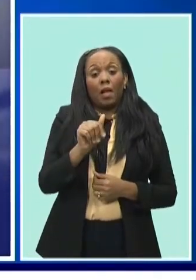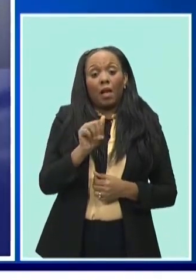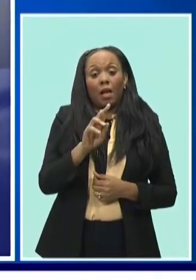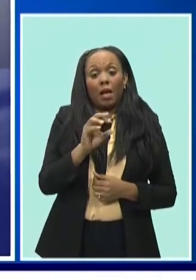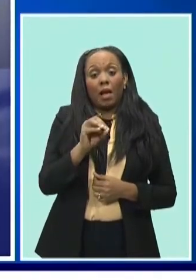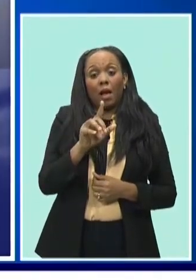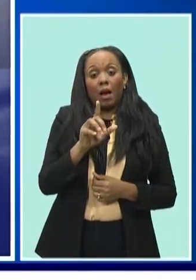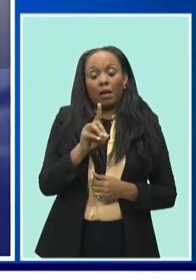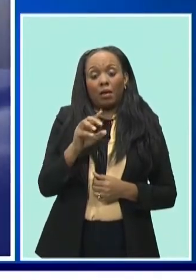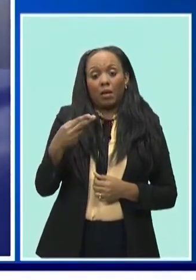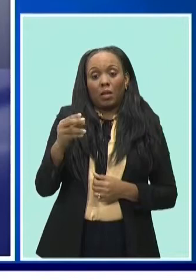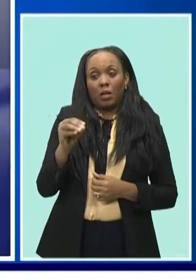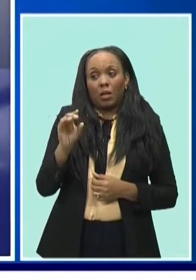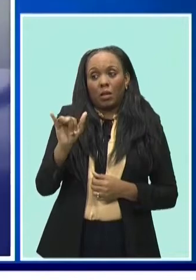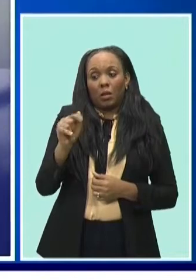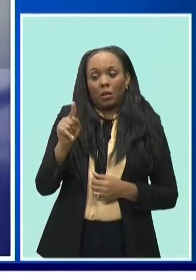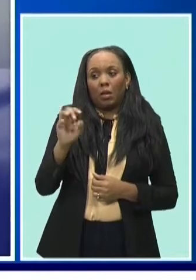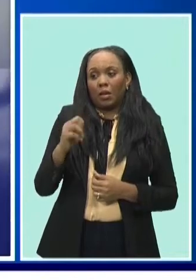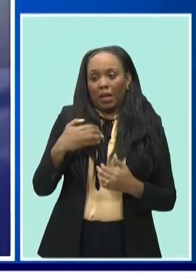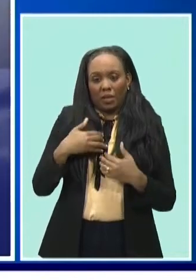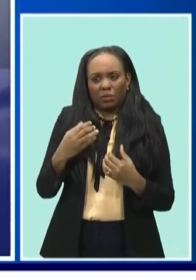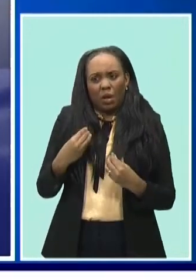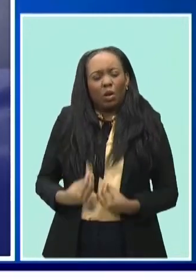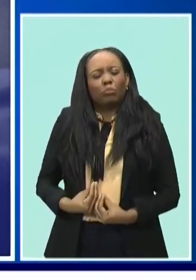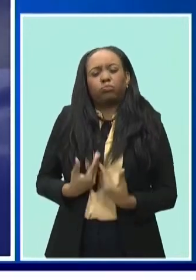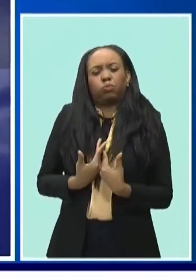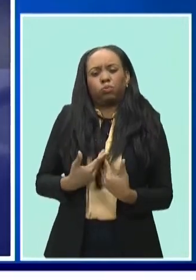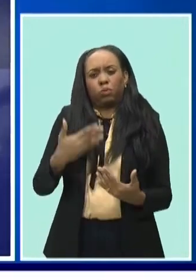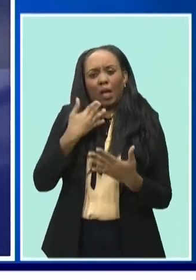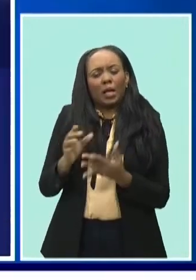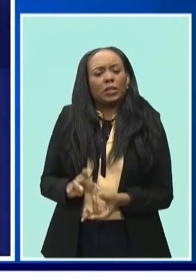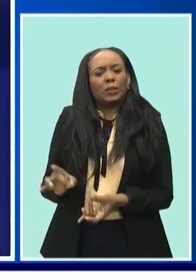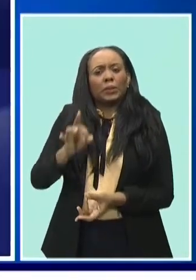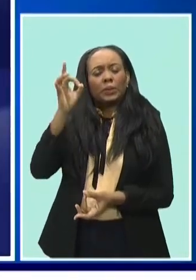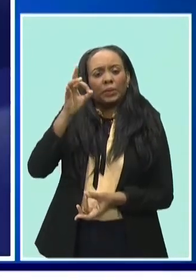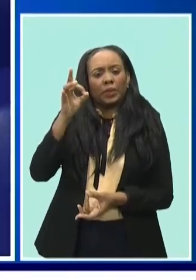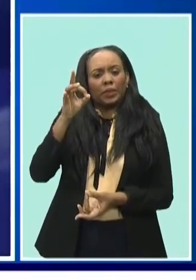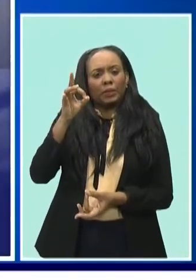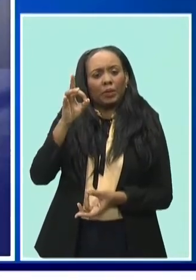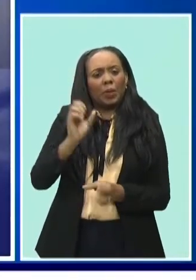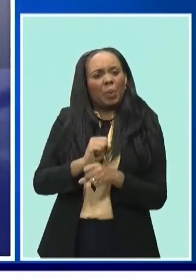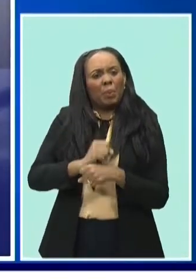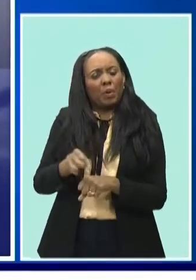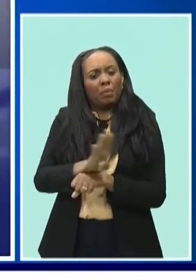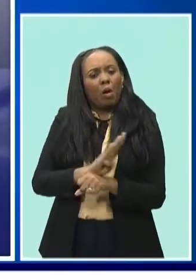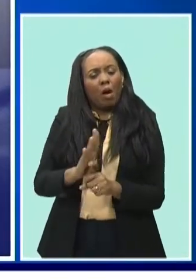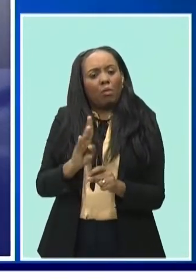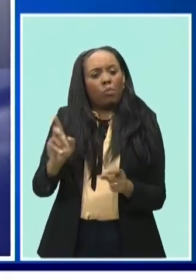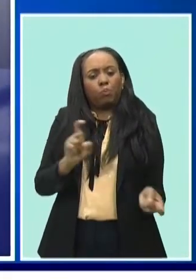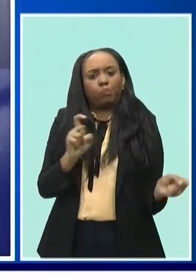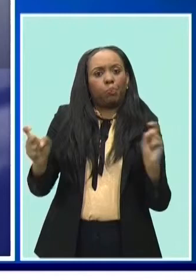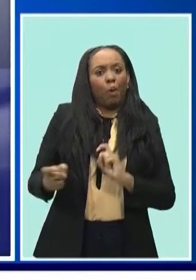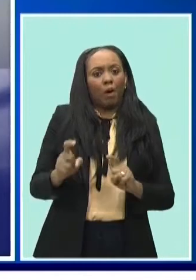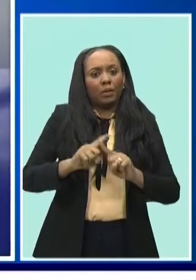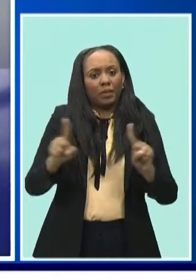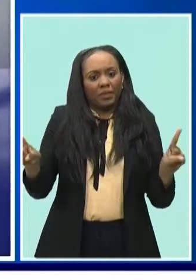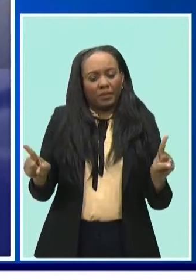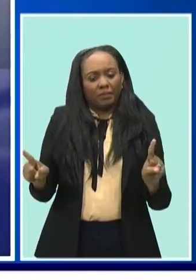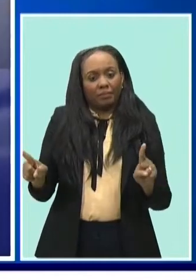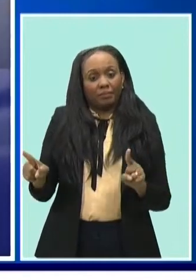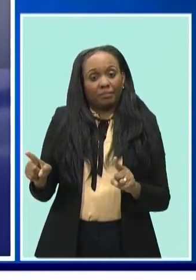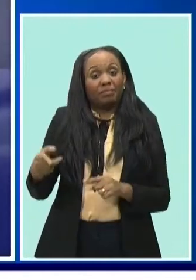and intrepid spirit, brought life to journalism in modern-day Barbados. Mr. Hoyte came to represent not merely